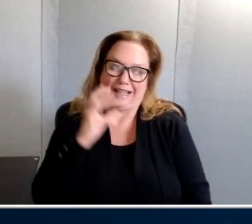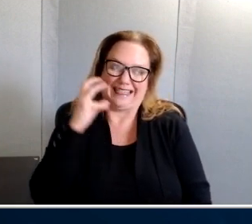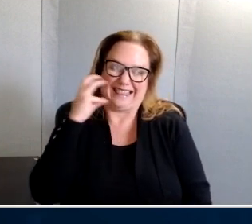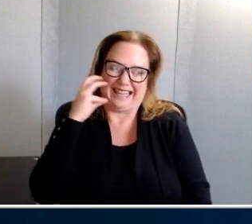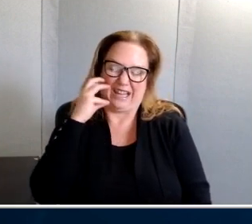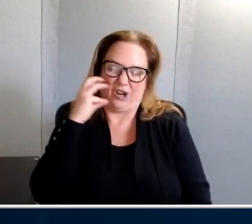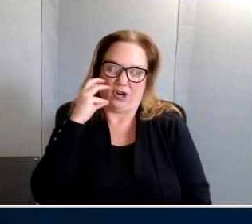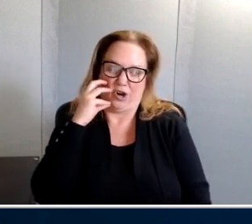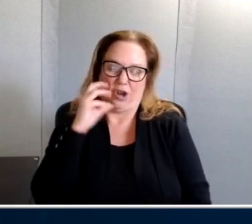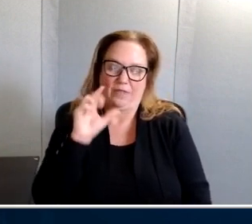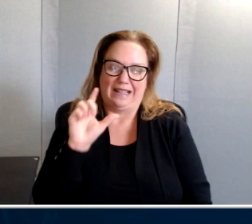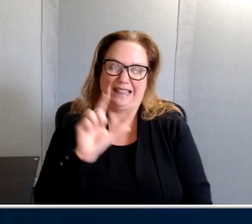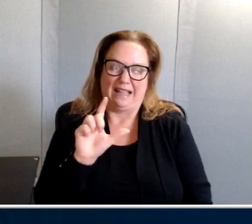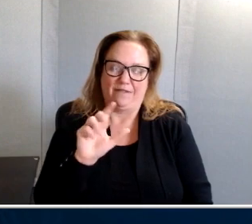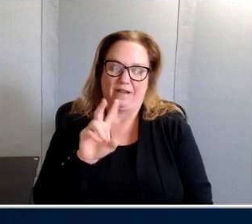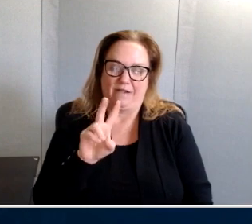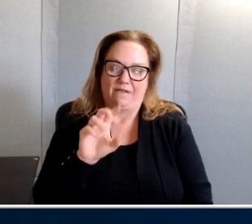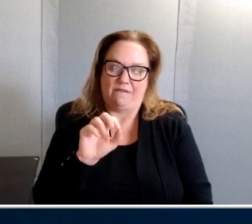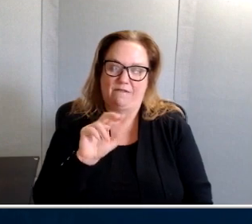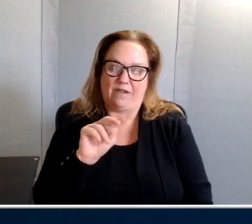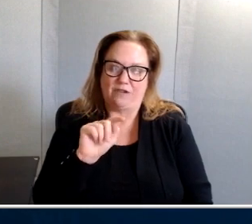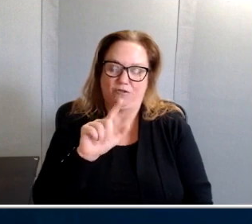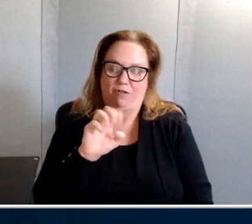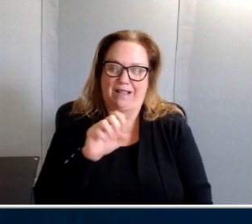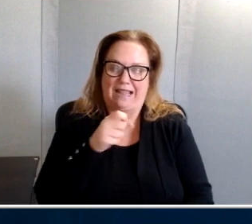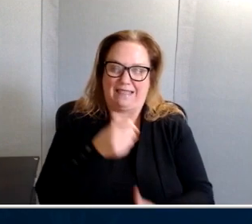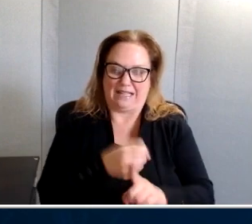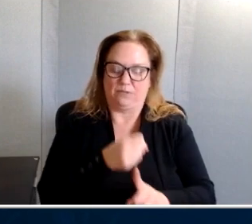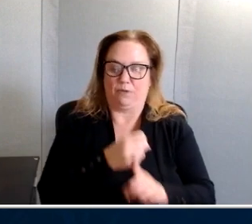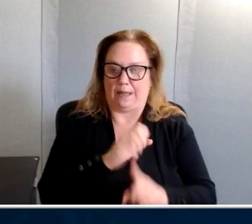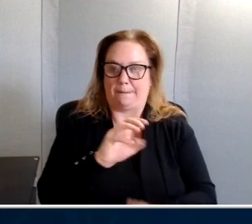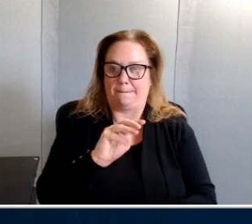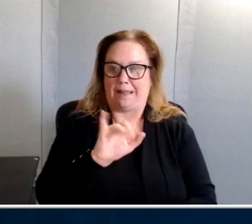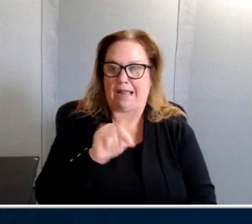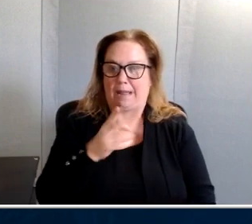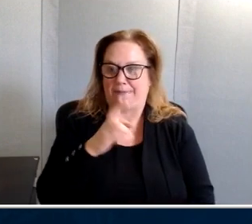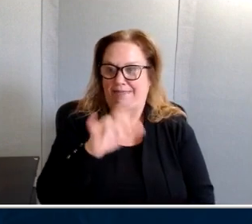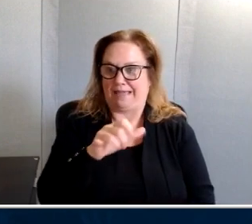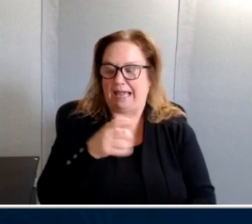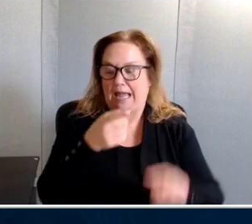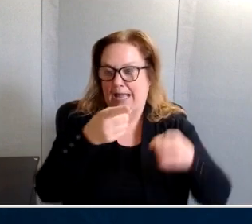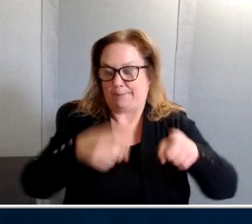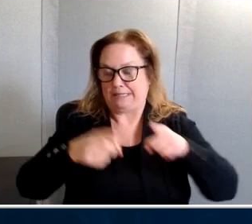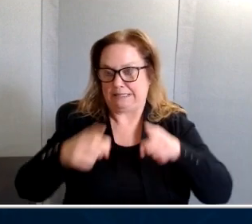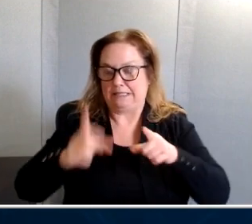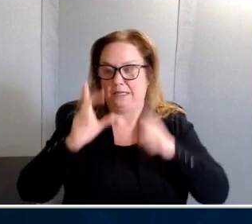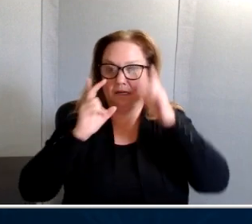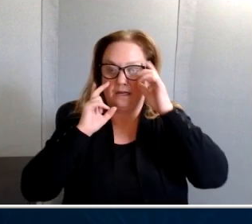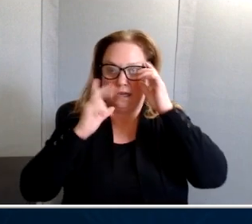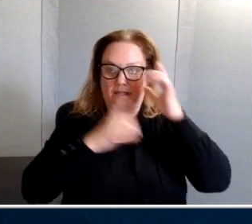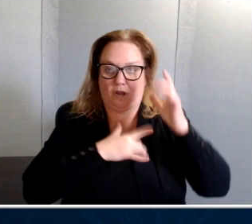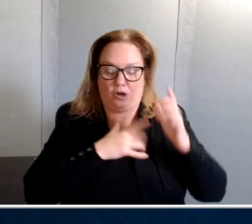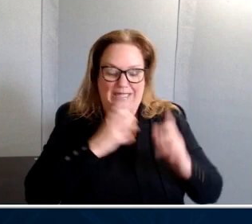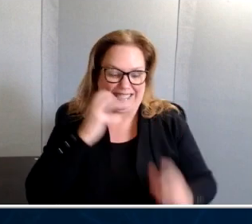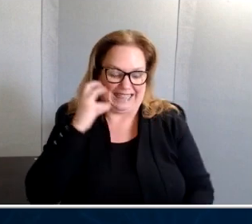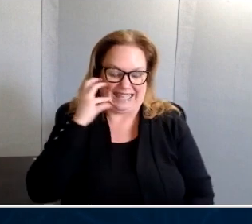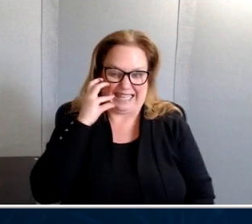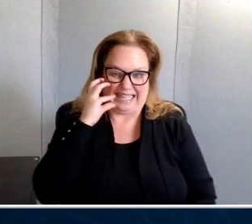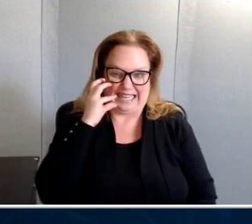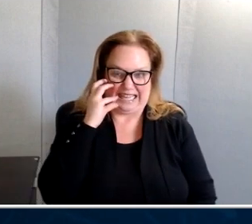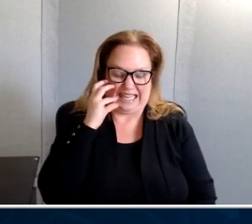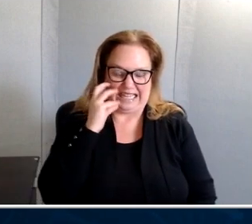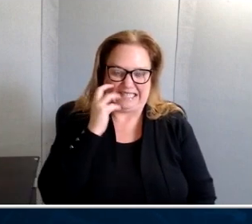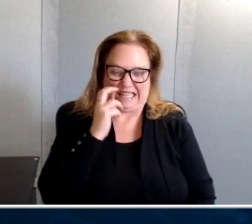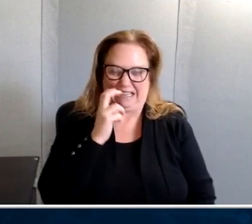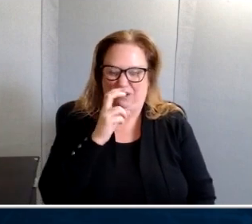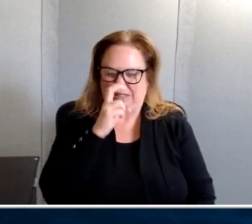left ventricle side. And that's where hypertrophic cardiomyopathy happens. And so what happens is the heart gets very thick, it gets a little stiff, so the